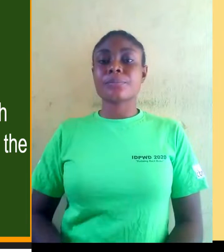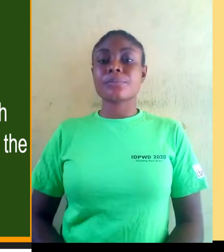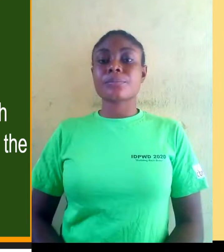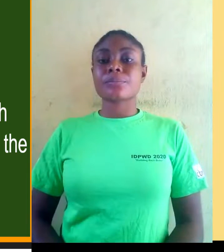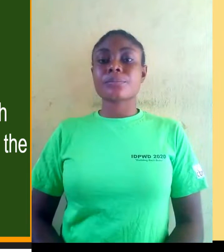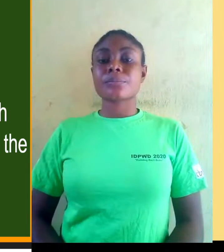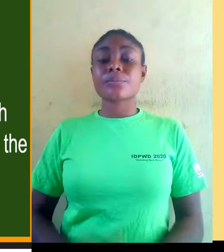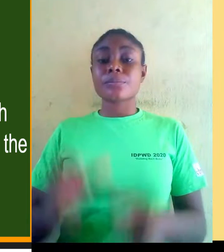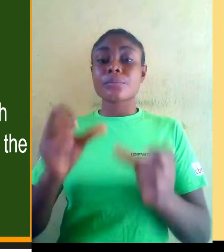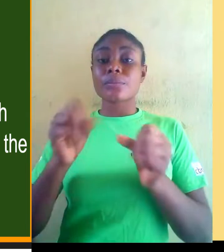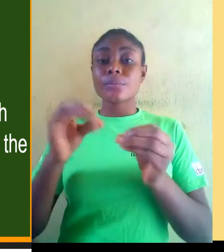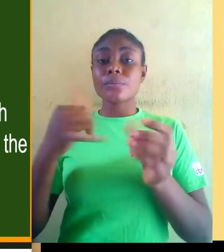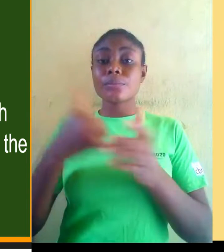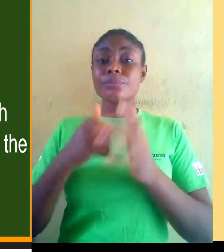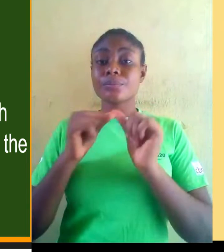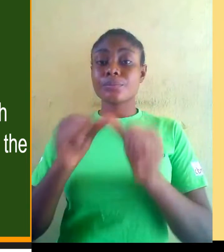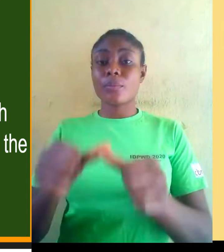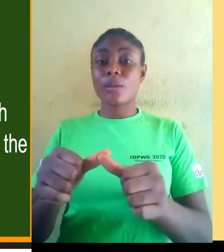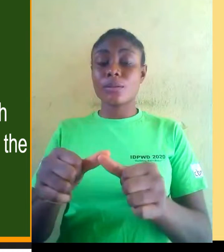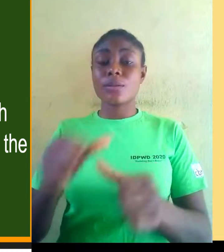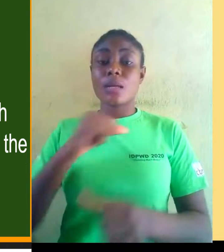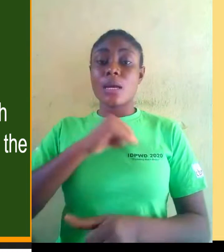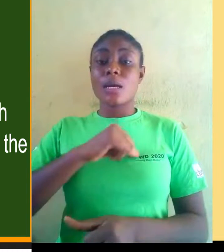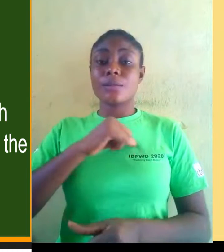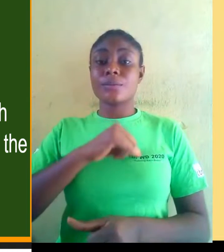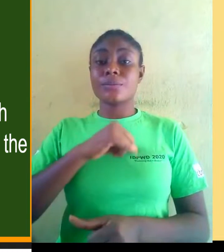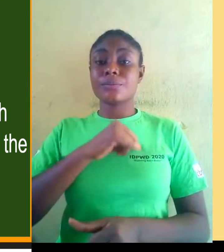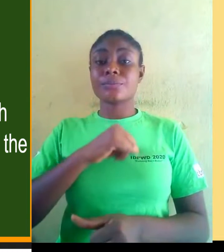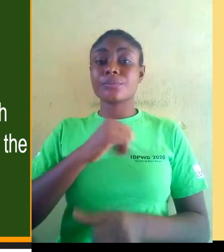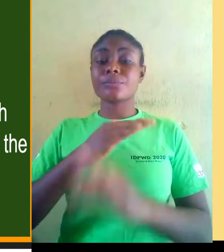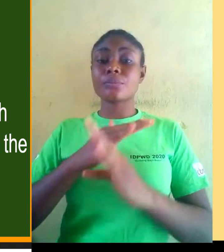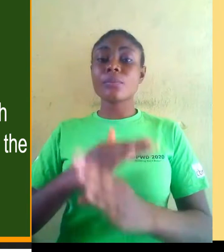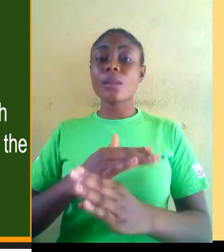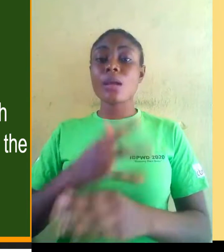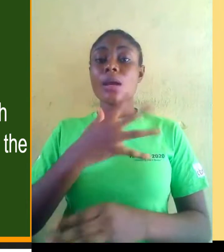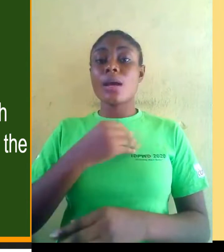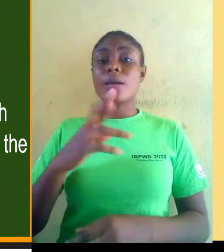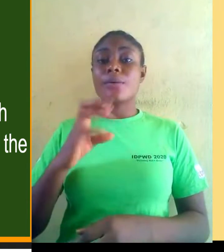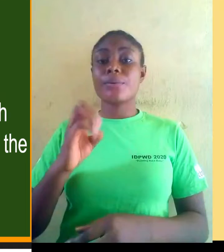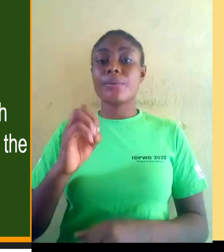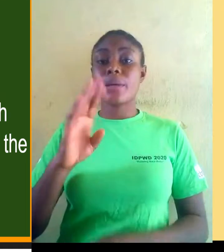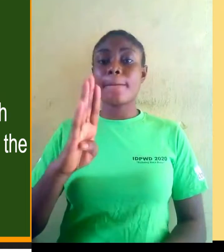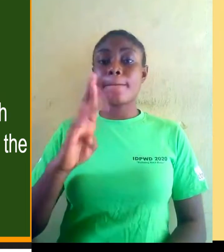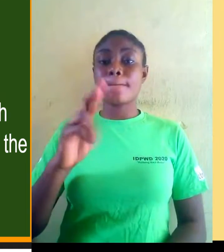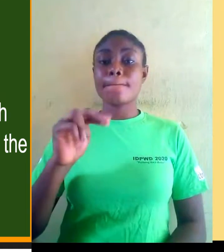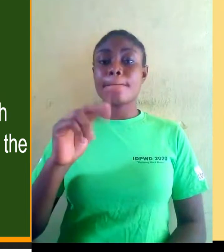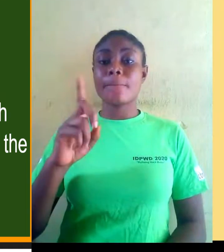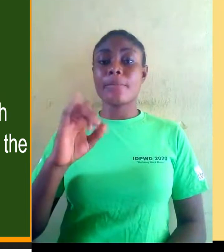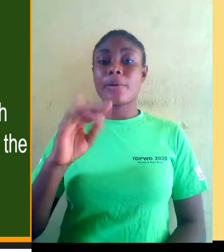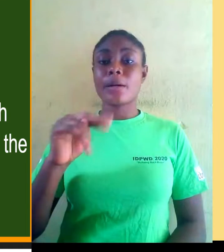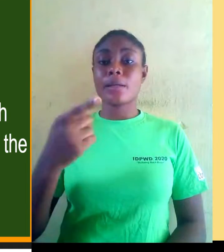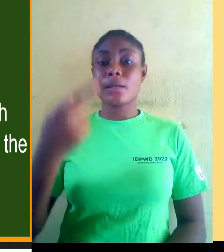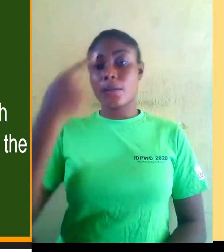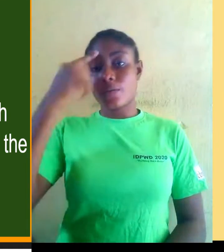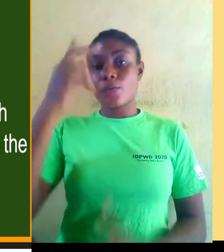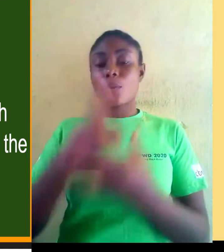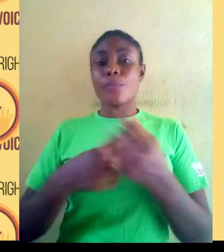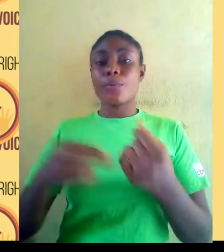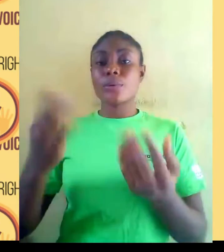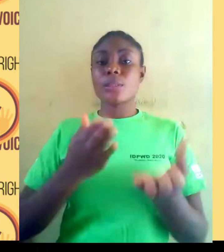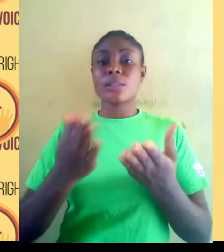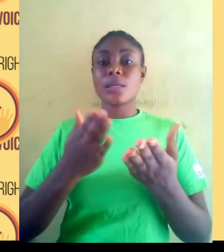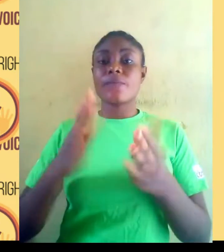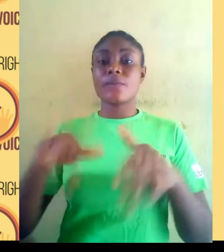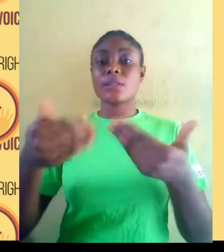and rebranding for both the service givers and the end users should form the